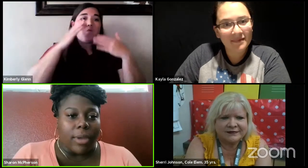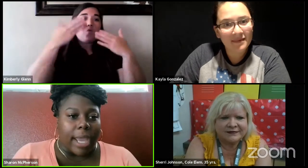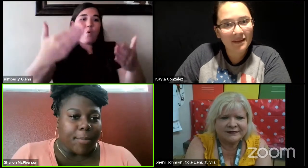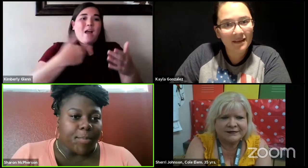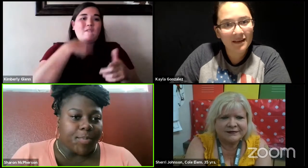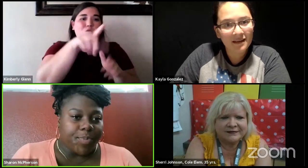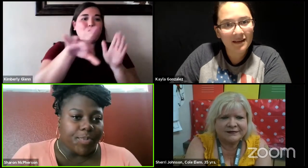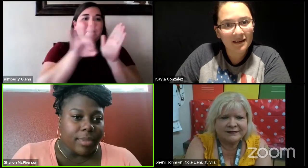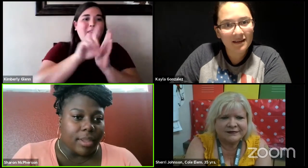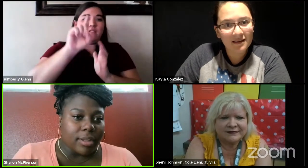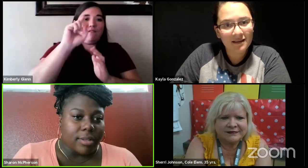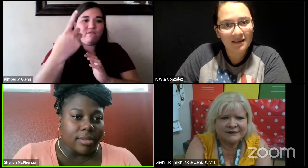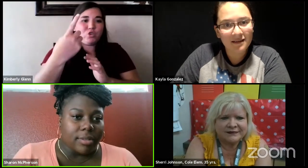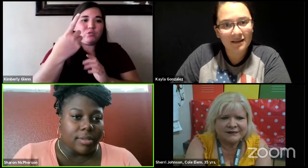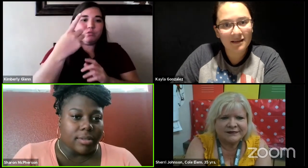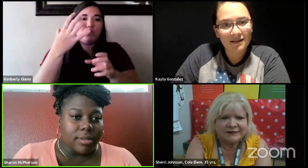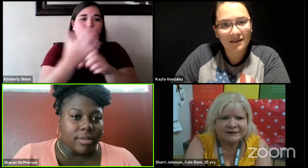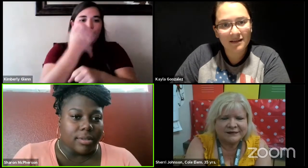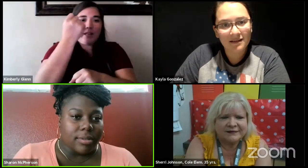Okay.